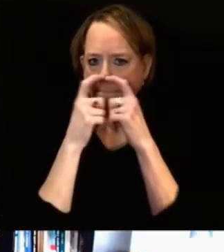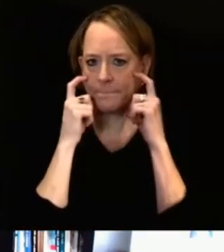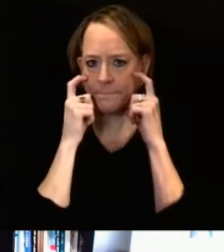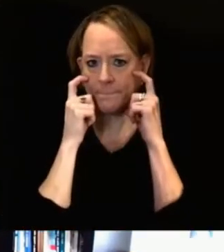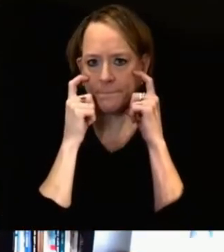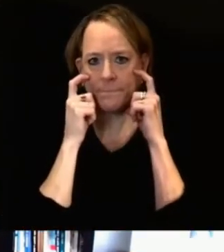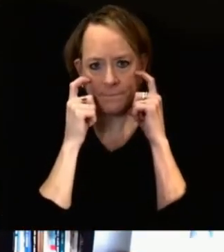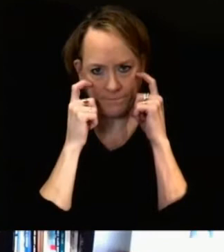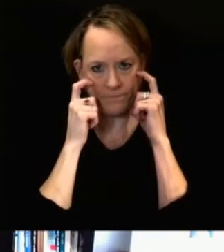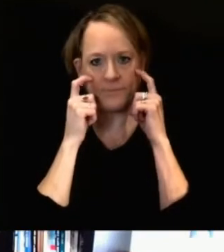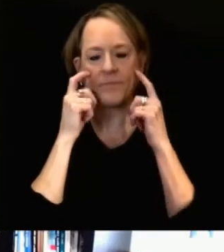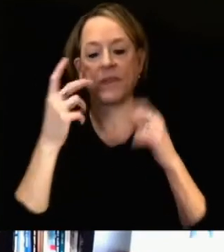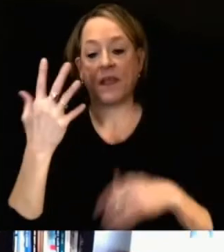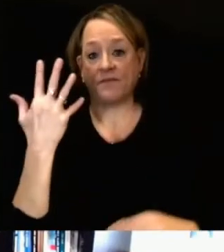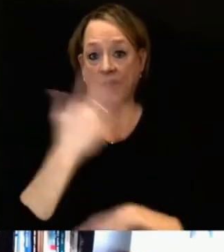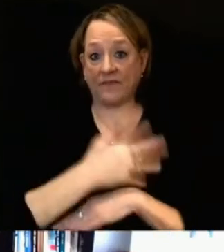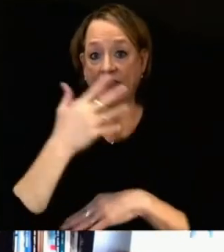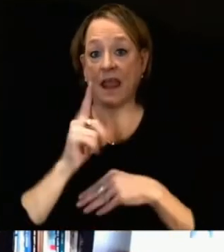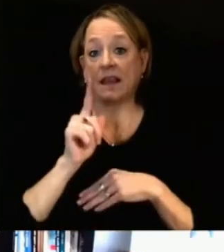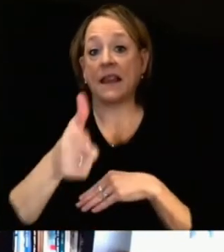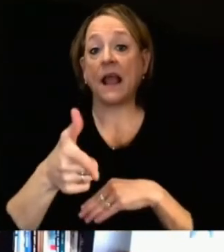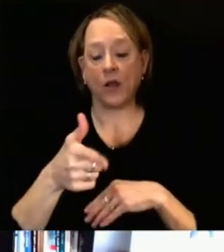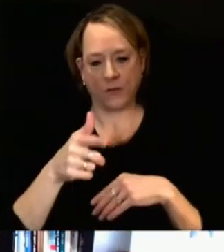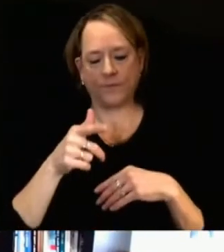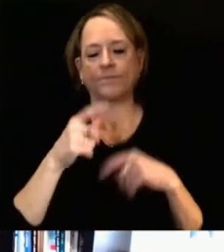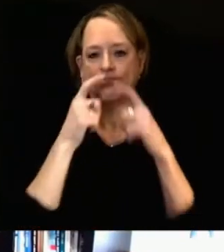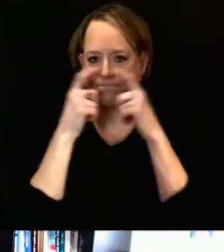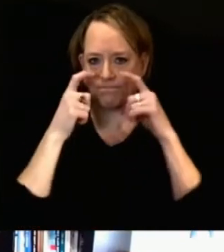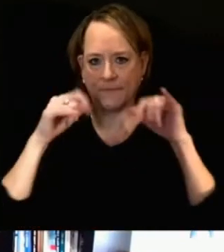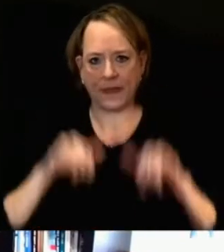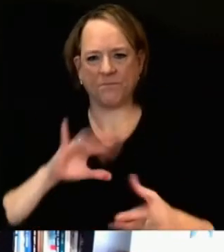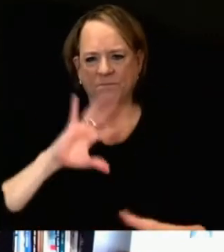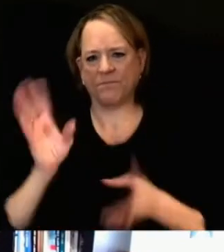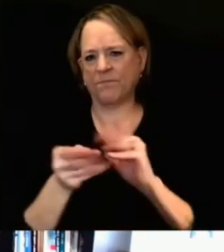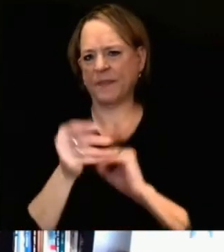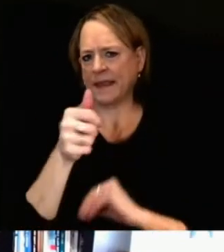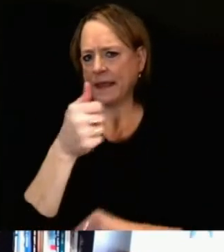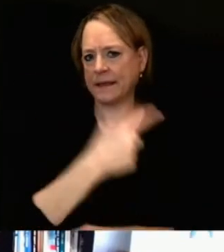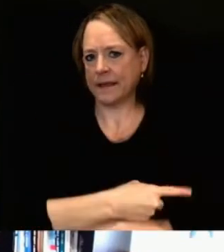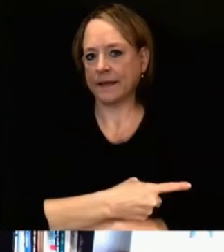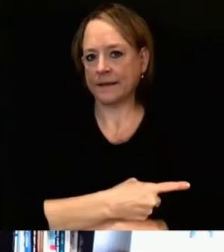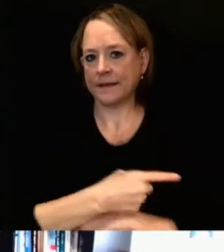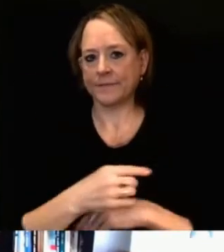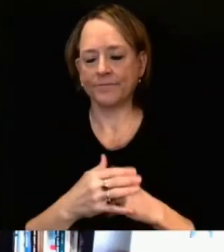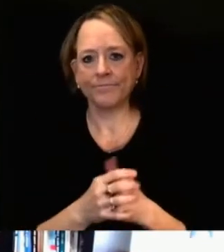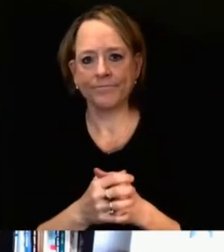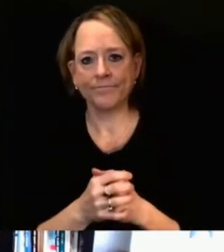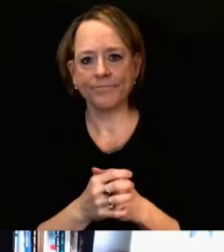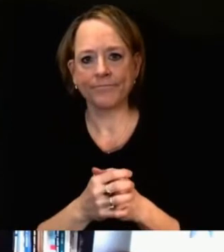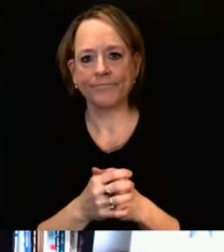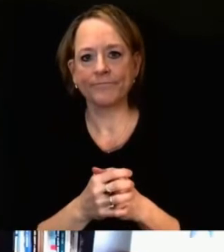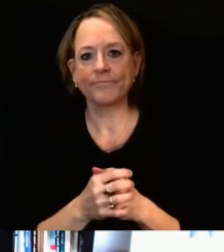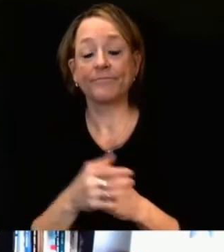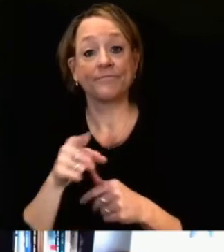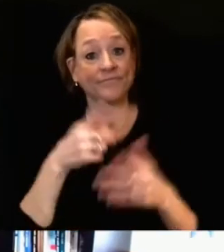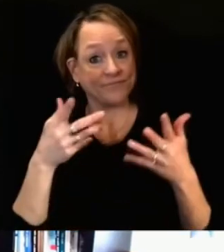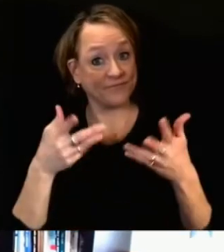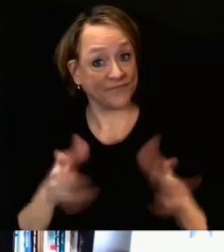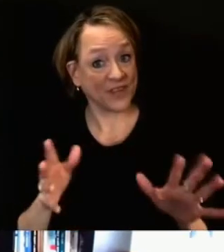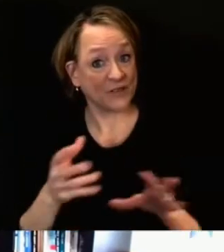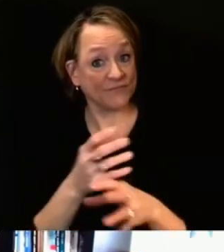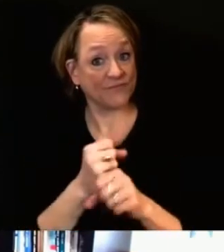up to date on your COVID-19 vaccine, you do not need to quarantine. However, you should continue to wear a mask around others for 10